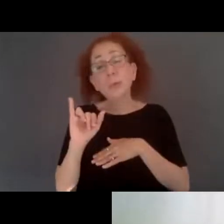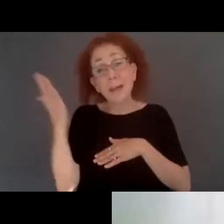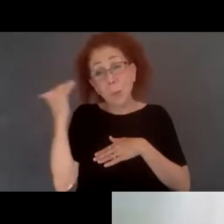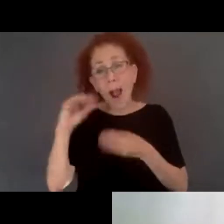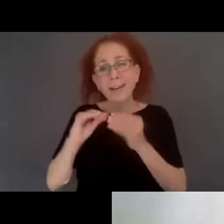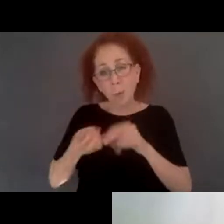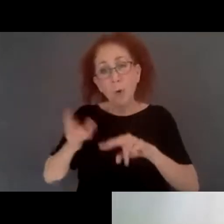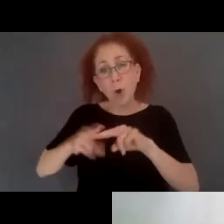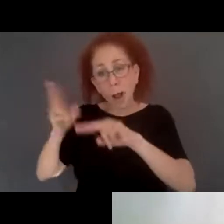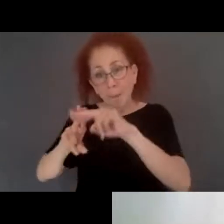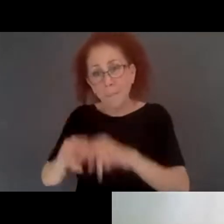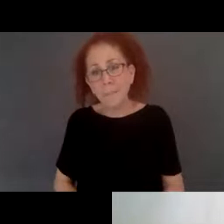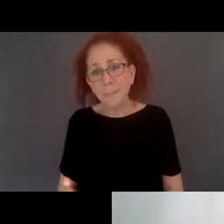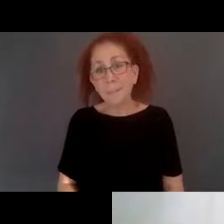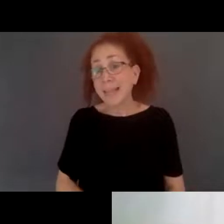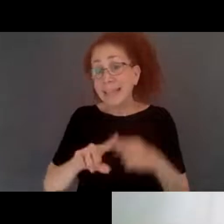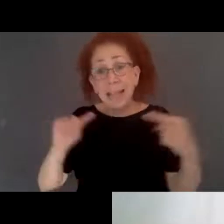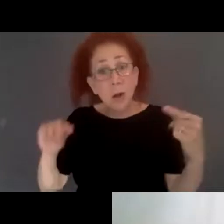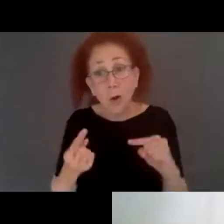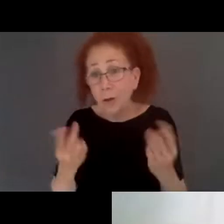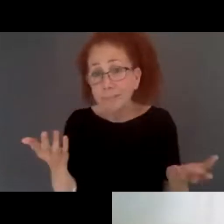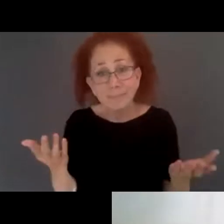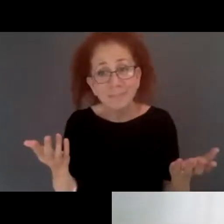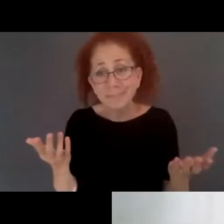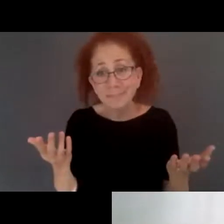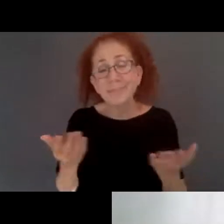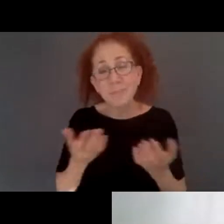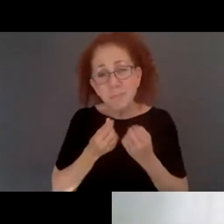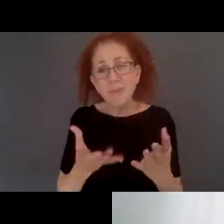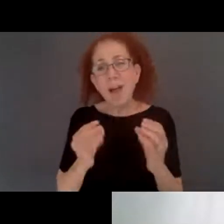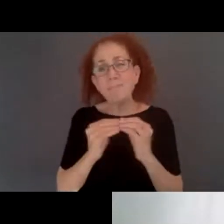It certainly doesn't harm anyone, and it could provide some